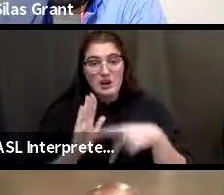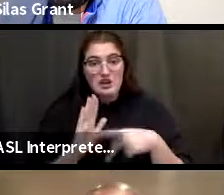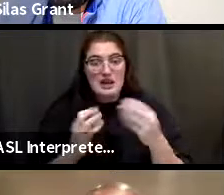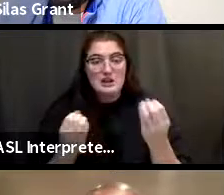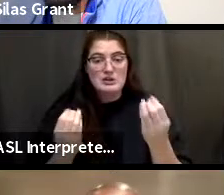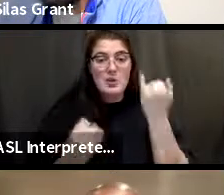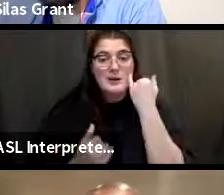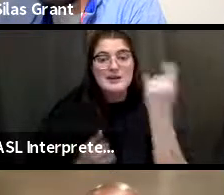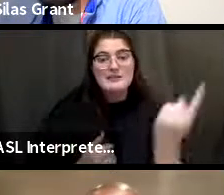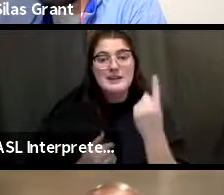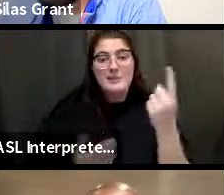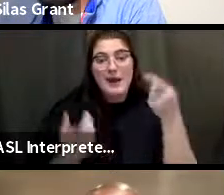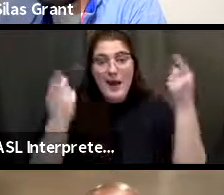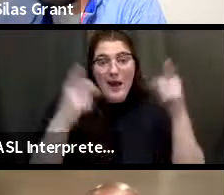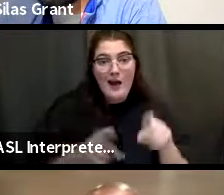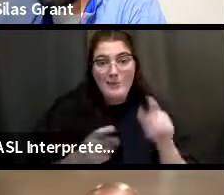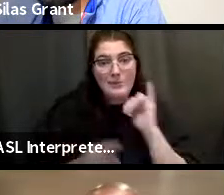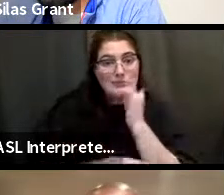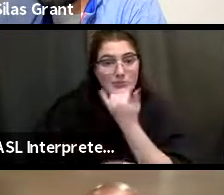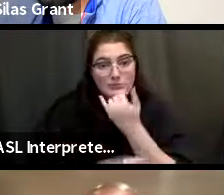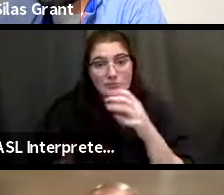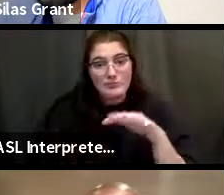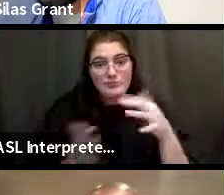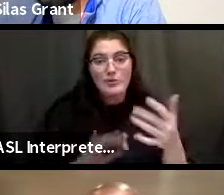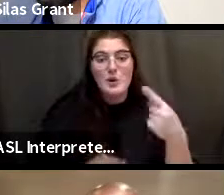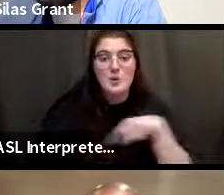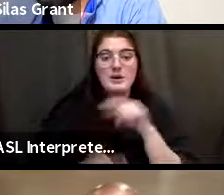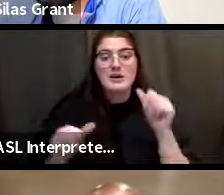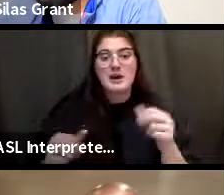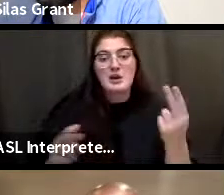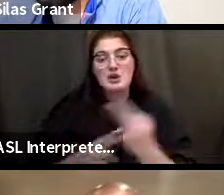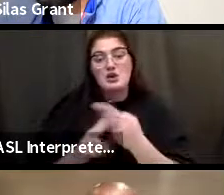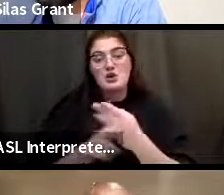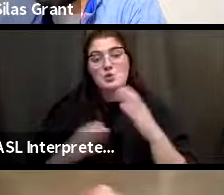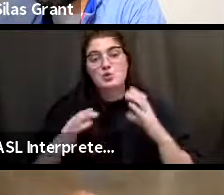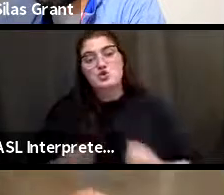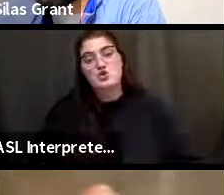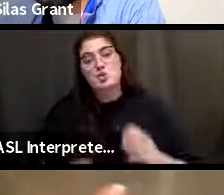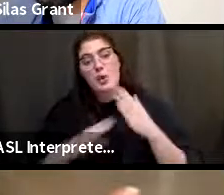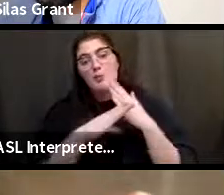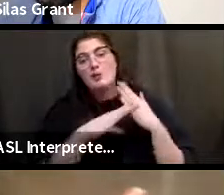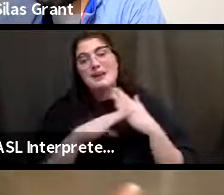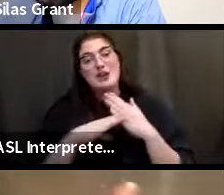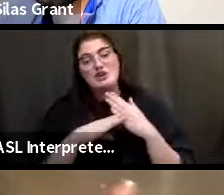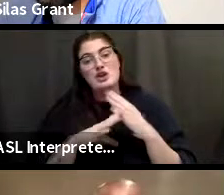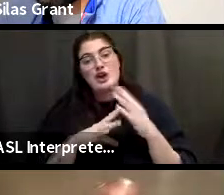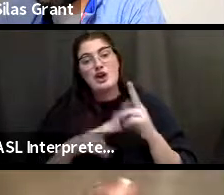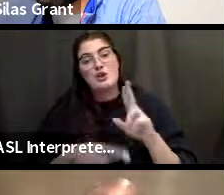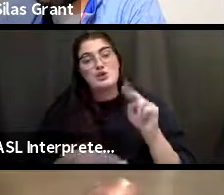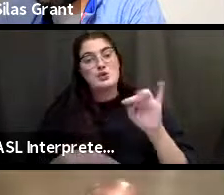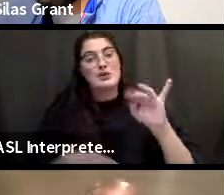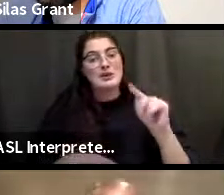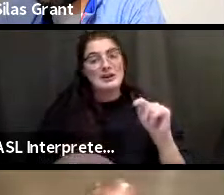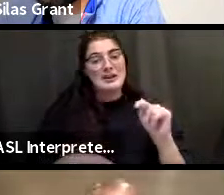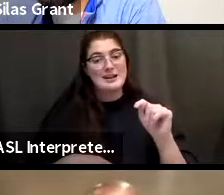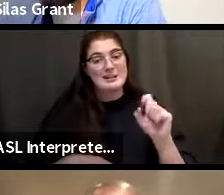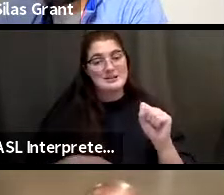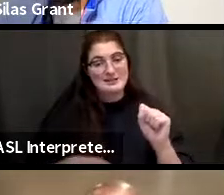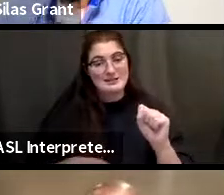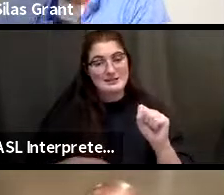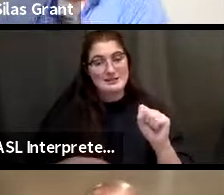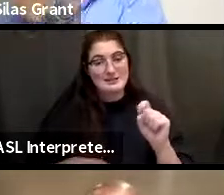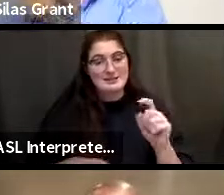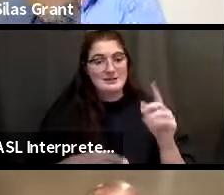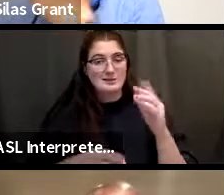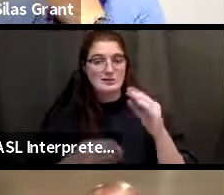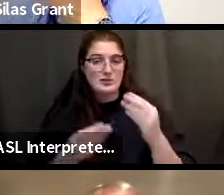something goes sideways, we can use our consumer protection unit within DCRA to facilitate dealing with